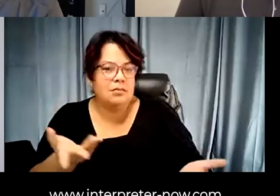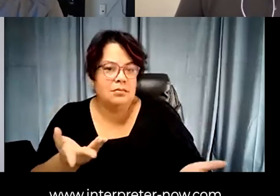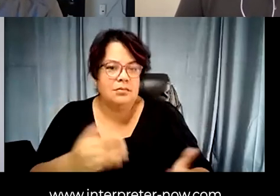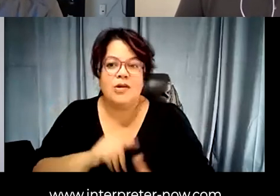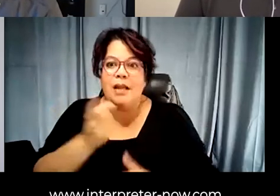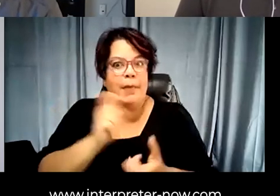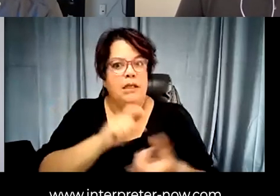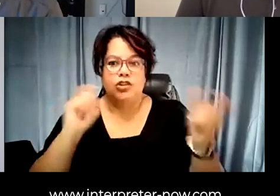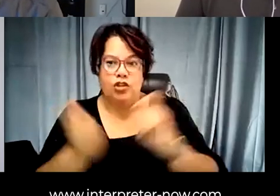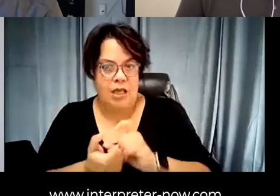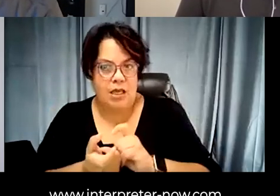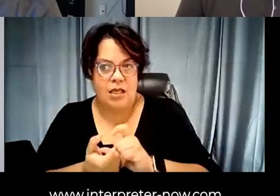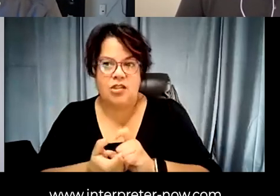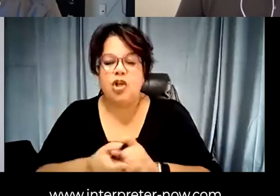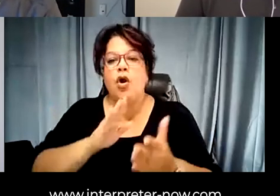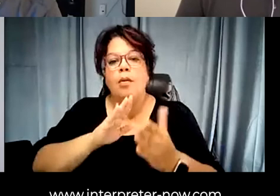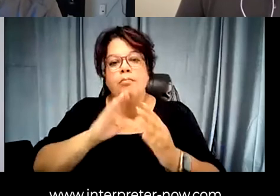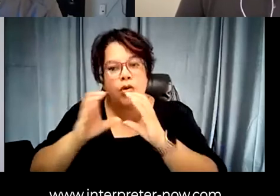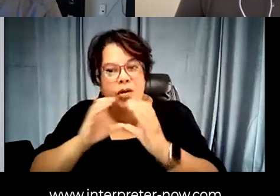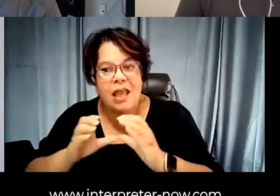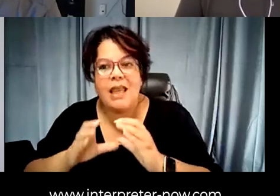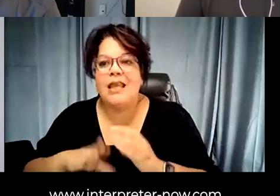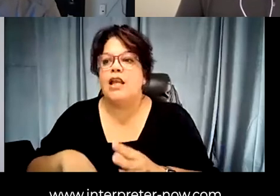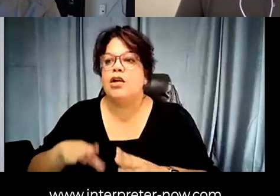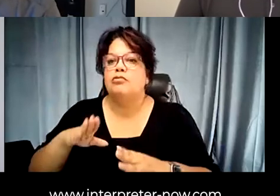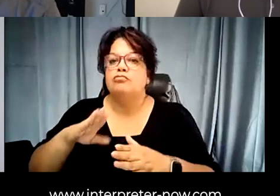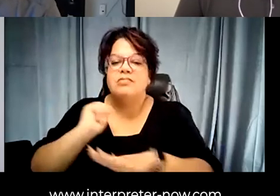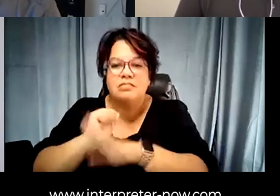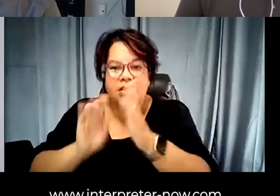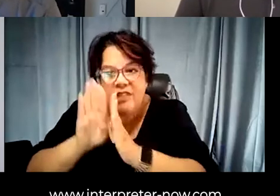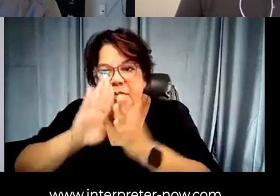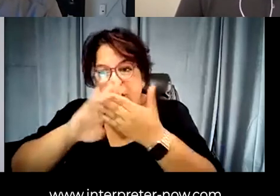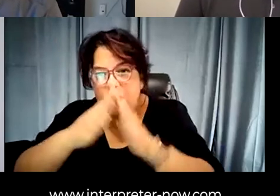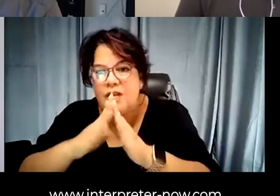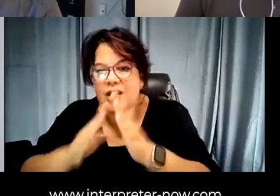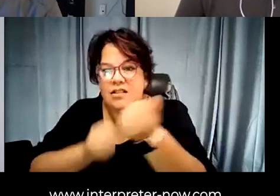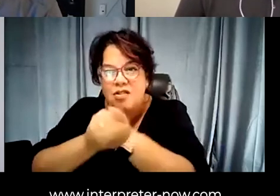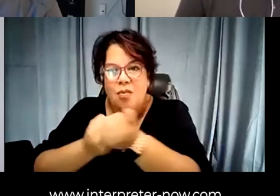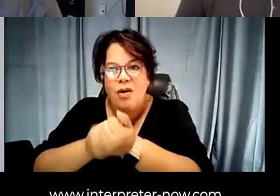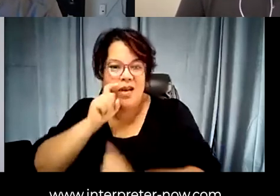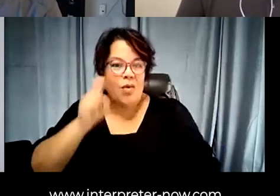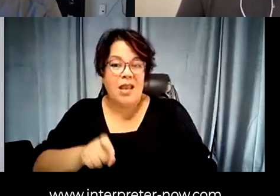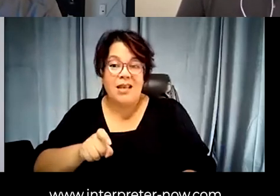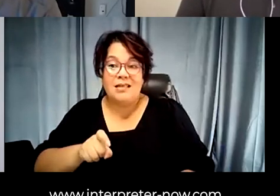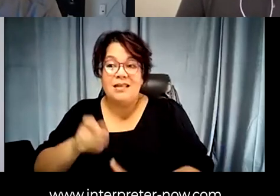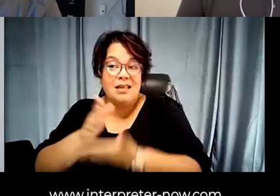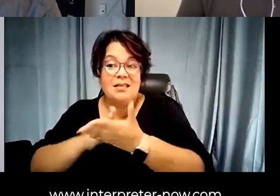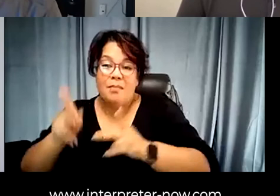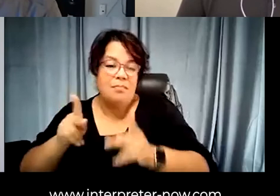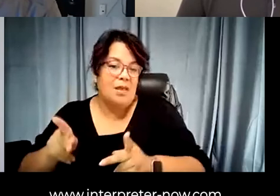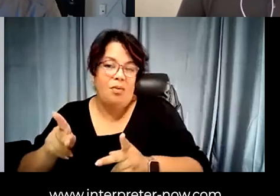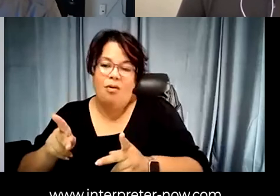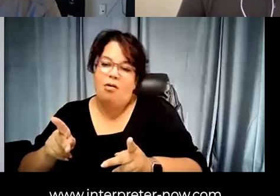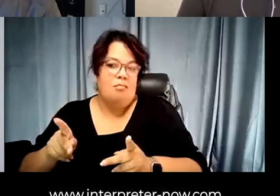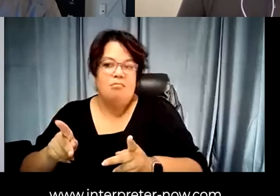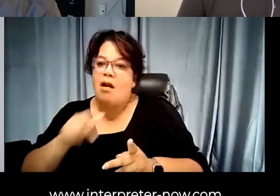So recognizing it, communicating within it, creating community and support, and then recognizing some people are just not going to be okay with it and they're going to